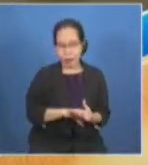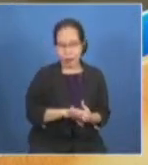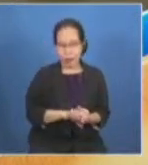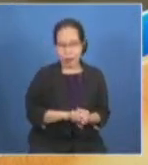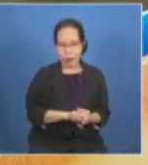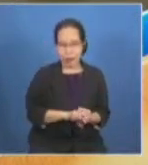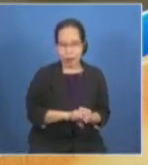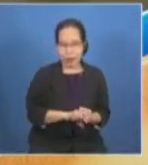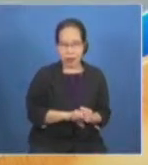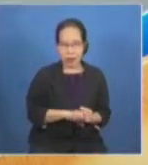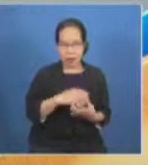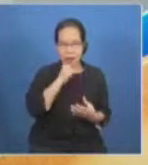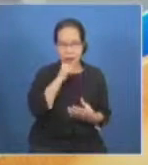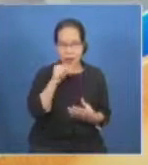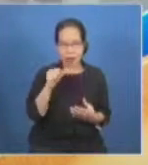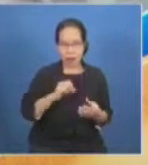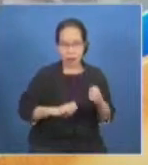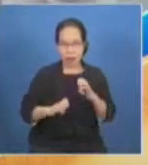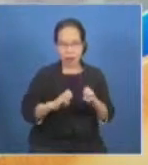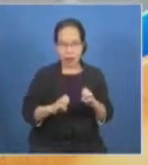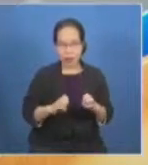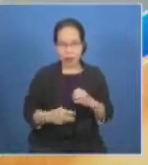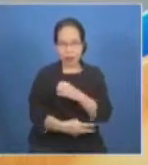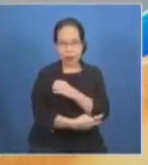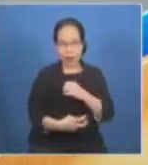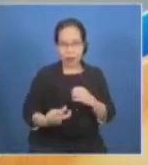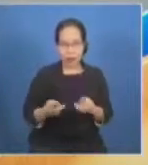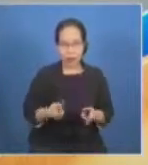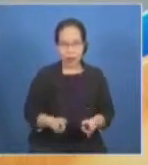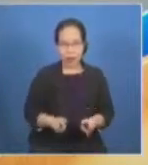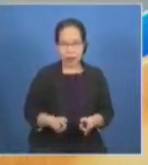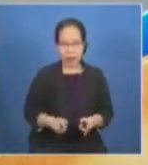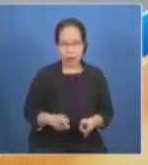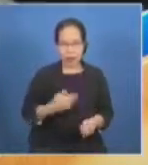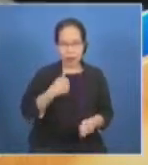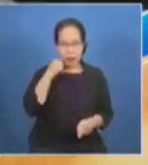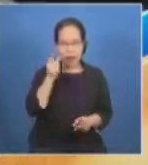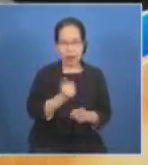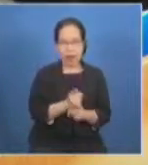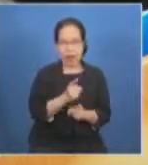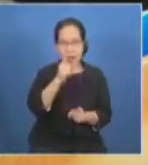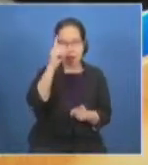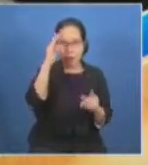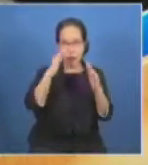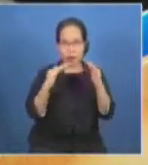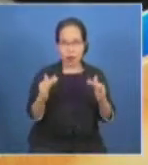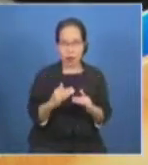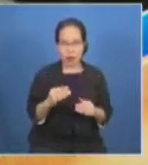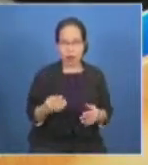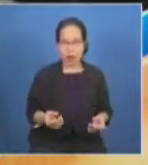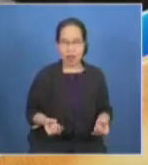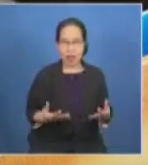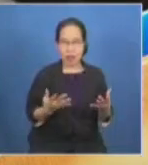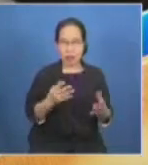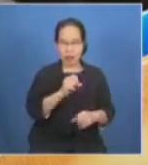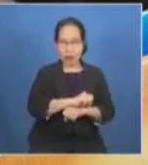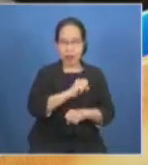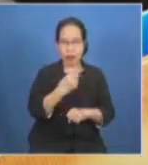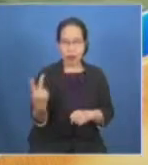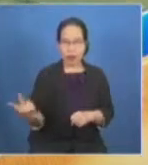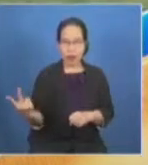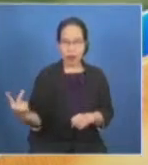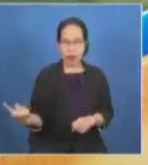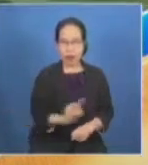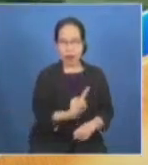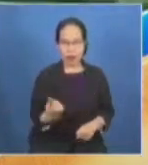because we were not affected by the robbery that happened. I was staying with my sister. My job was easy because